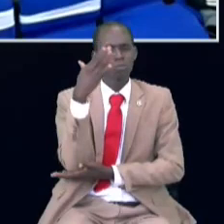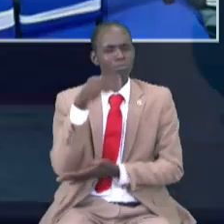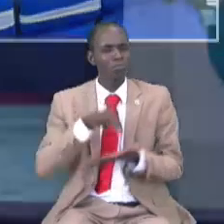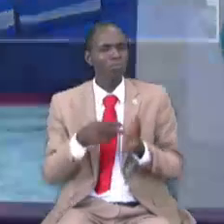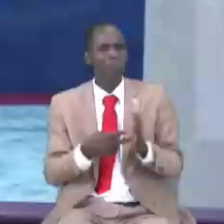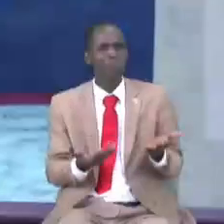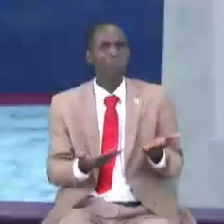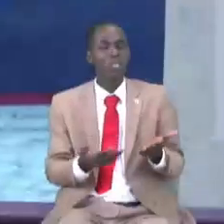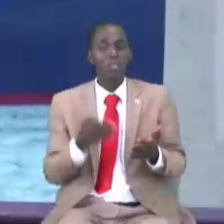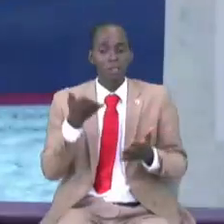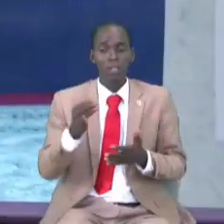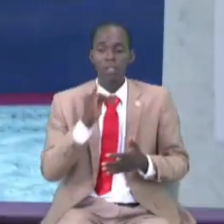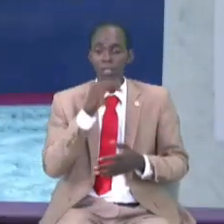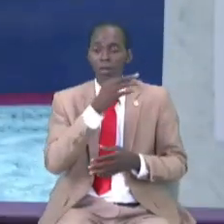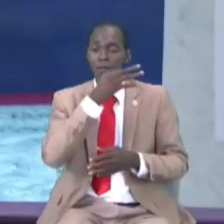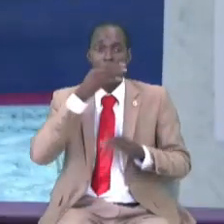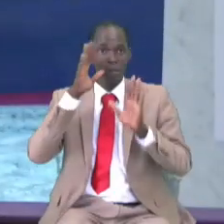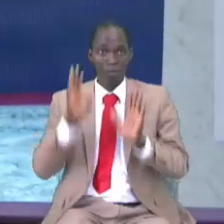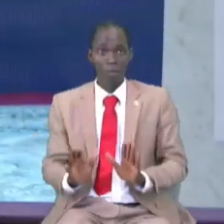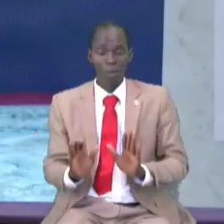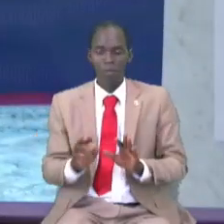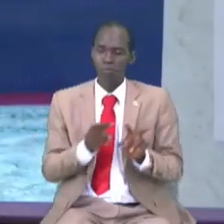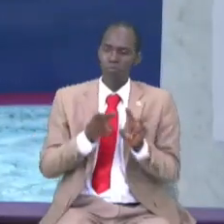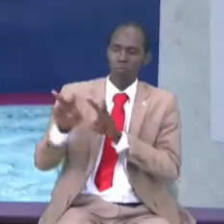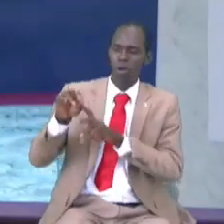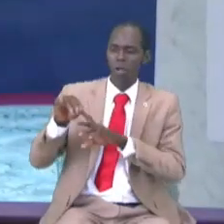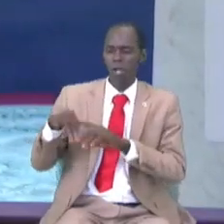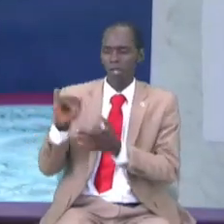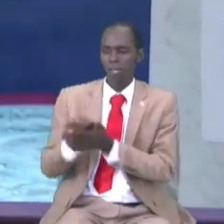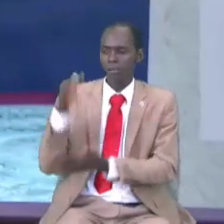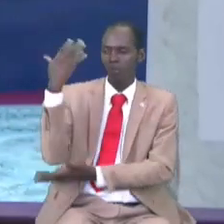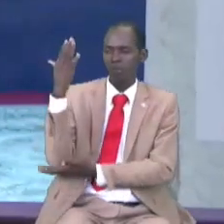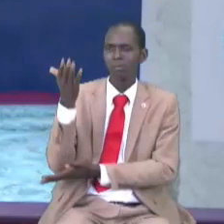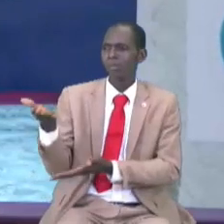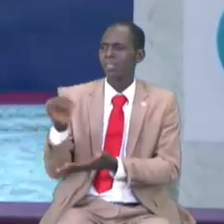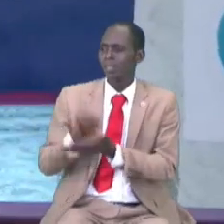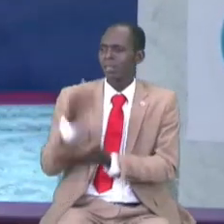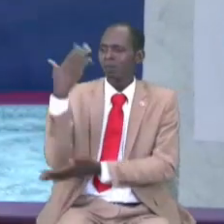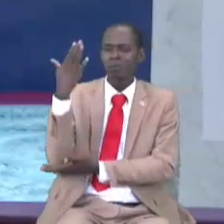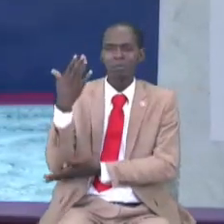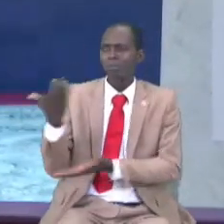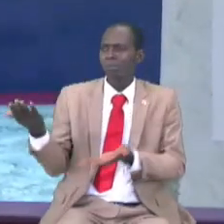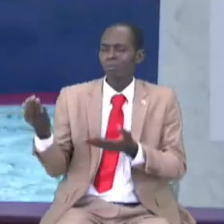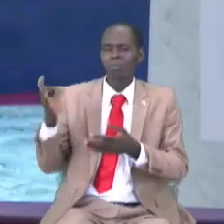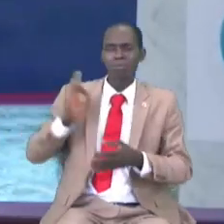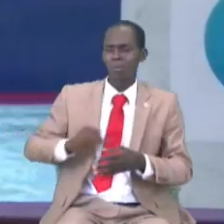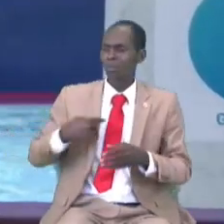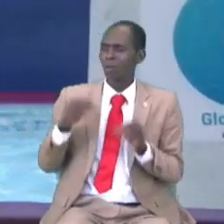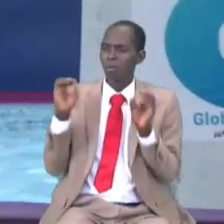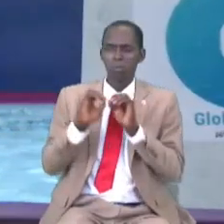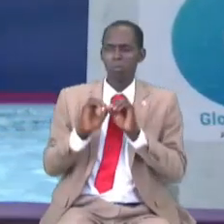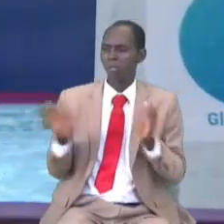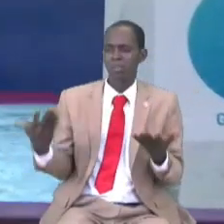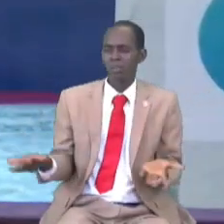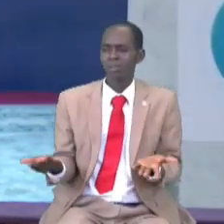is just occupying land, and the tree is not profitable. It's not yielding anything. And he